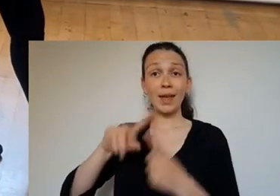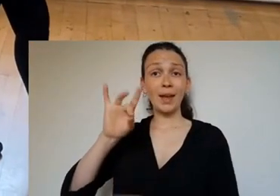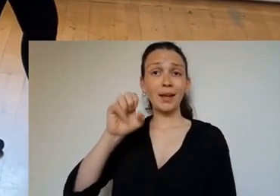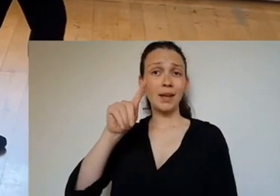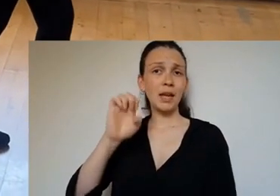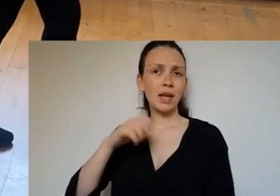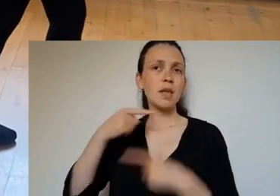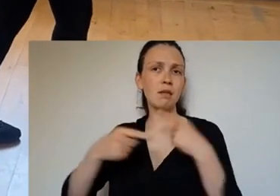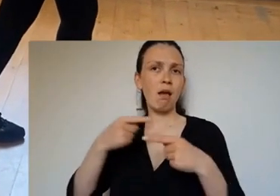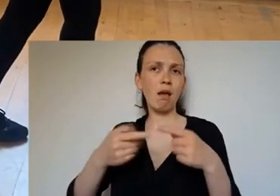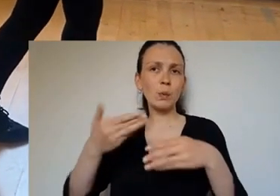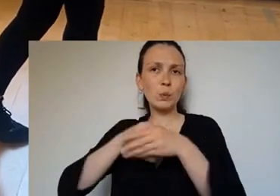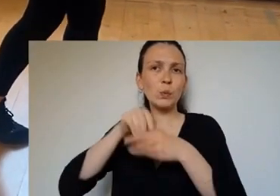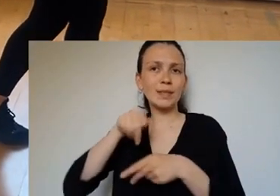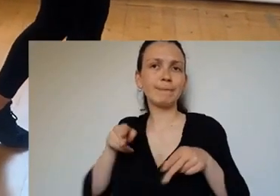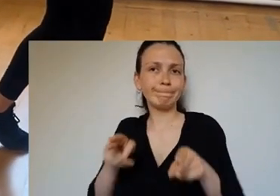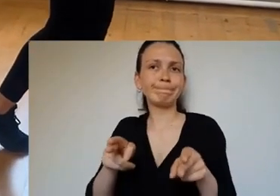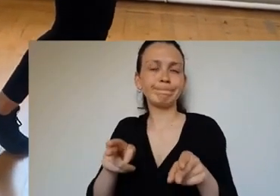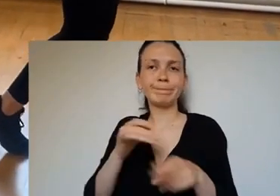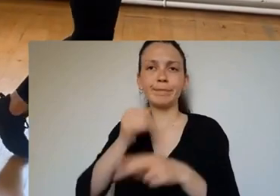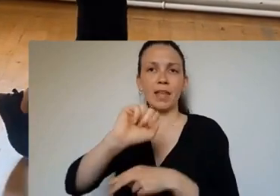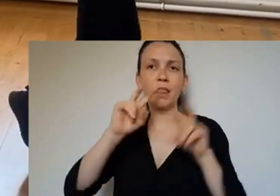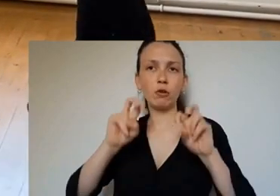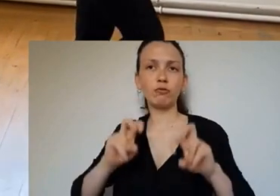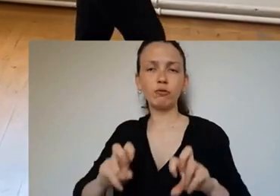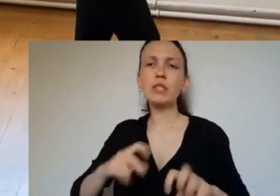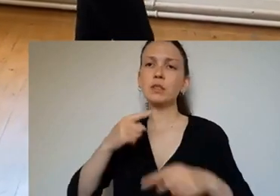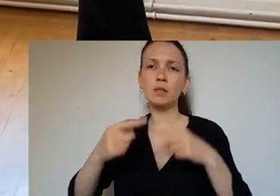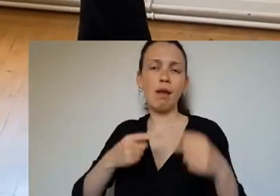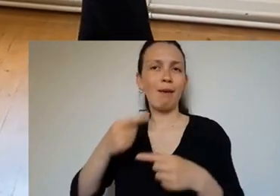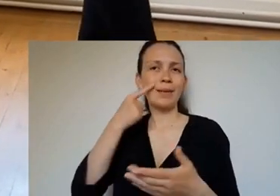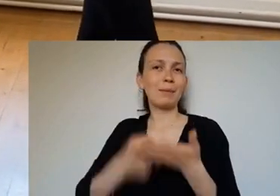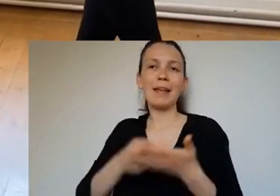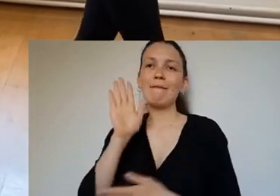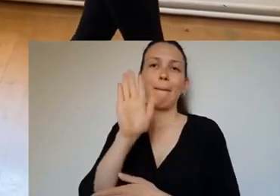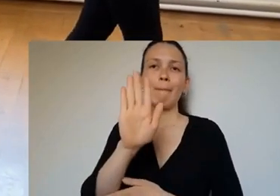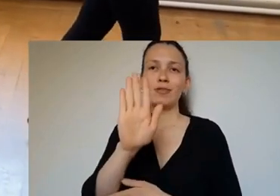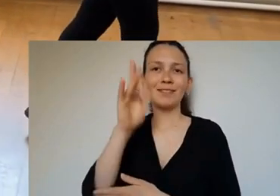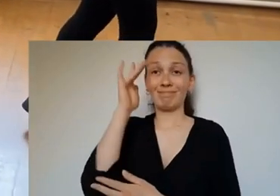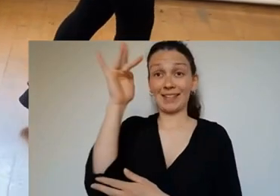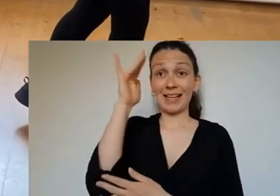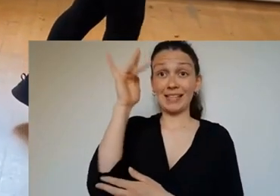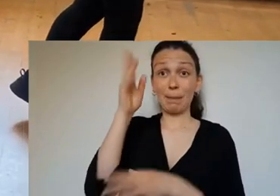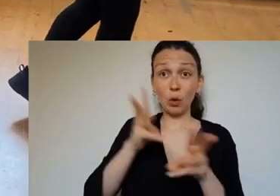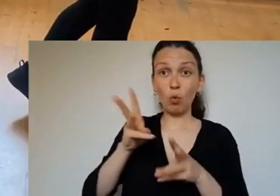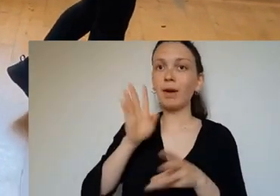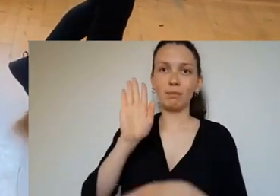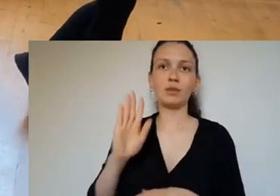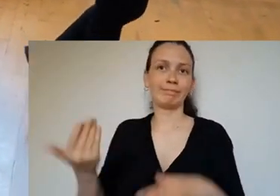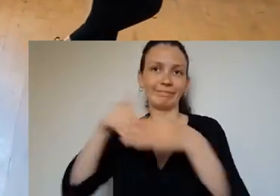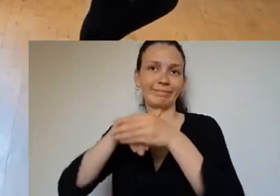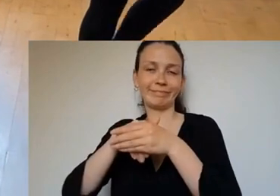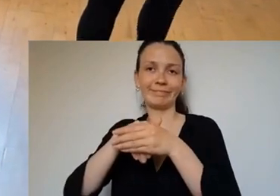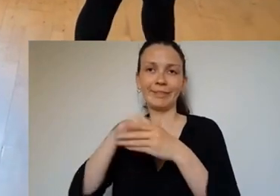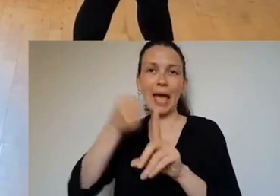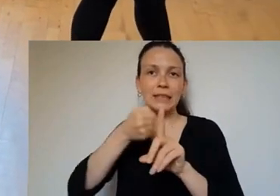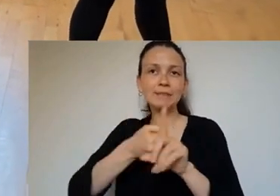Una and Kate weave this ethic into all of their research, and they commit again and again to the imperative for scholarly work to engage in activism and to connect